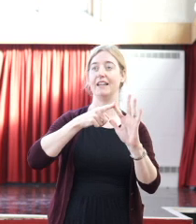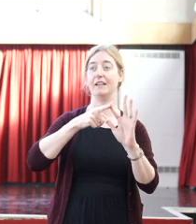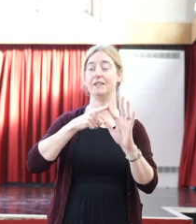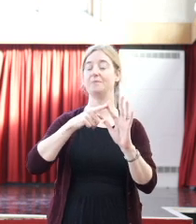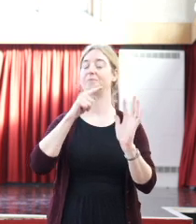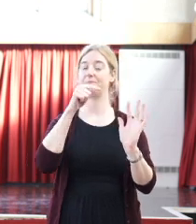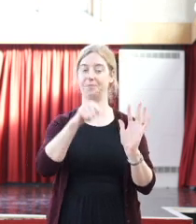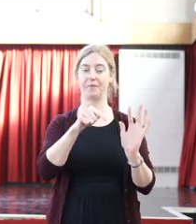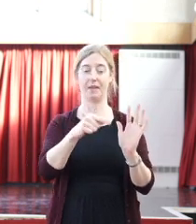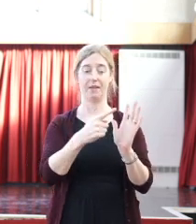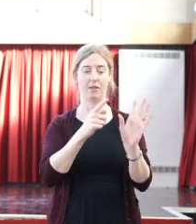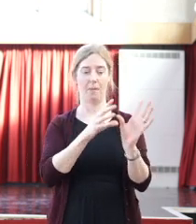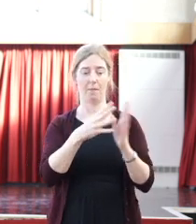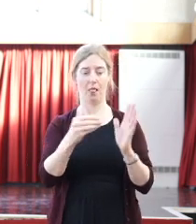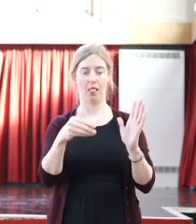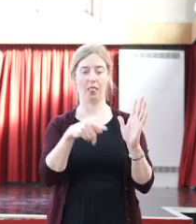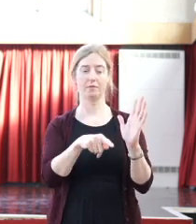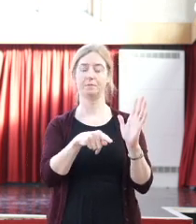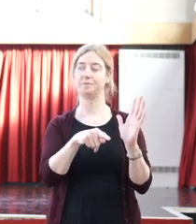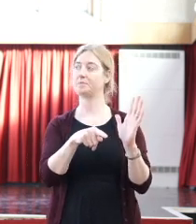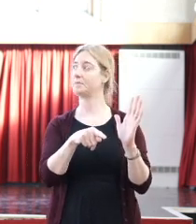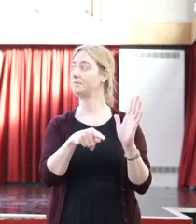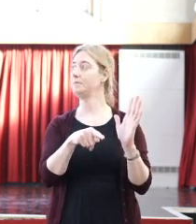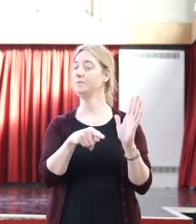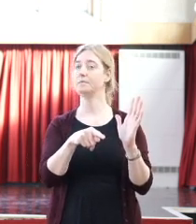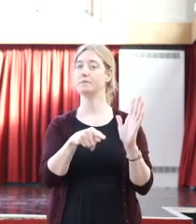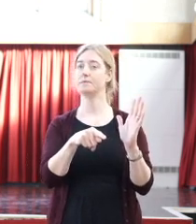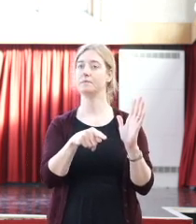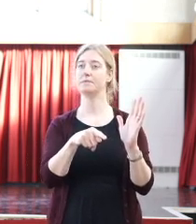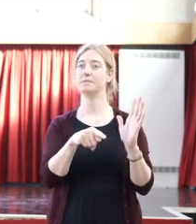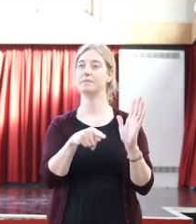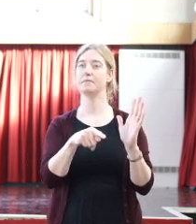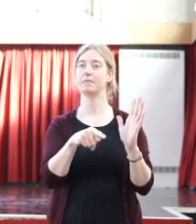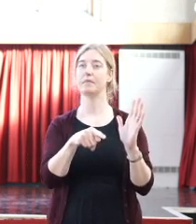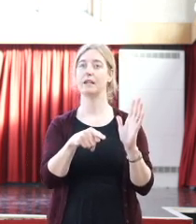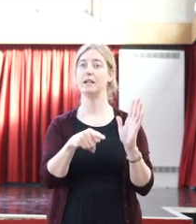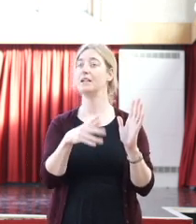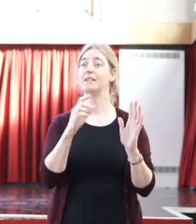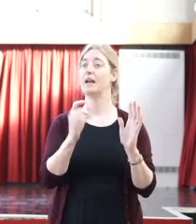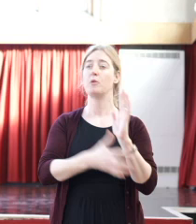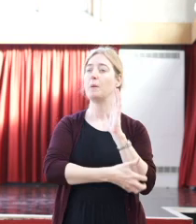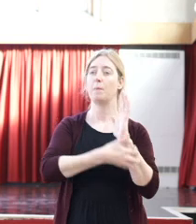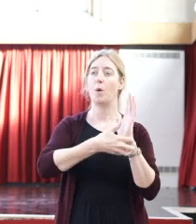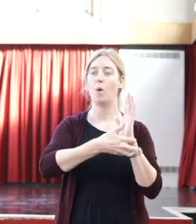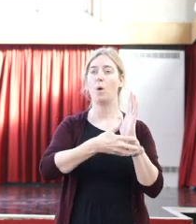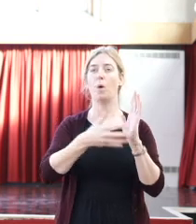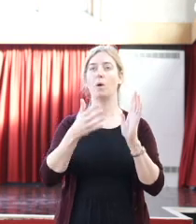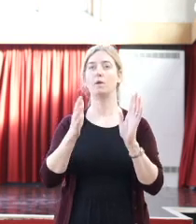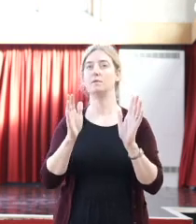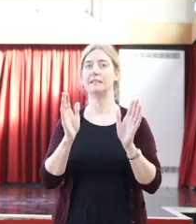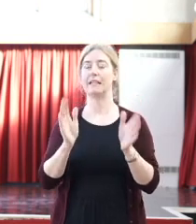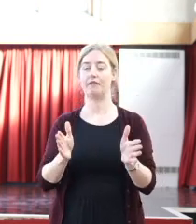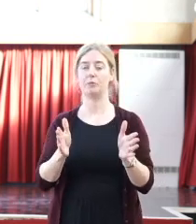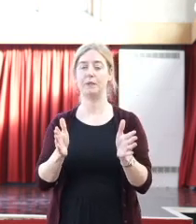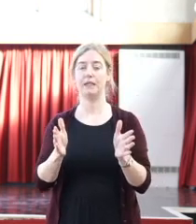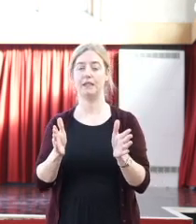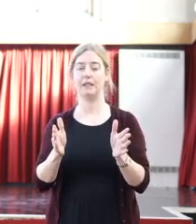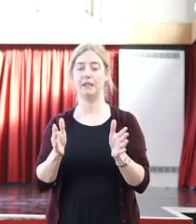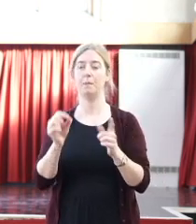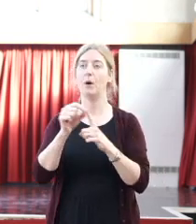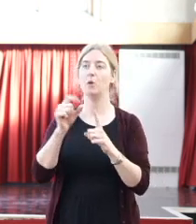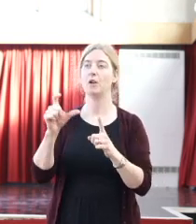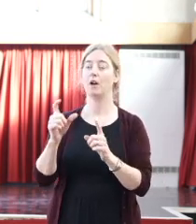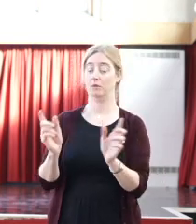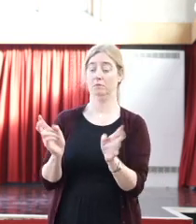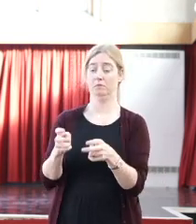with Katie. She doesn't need to be from low income. She doesn't need to come from a particular postcode,